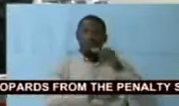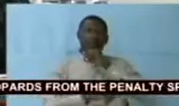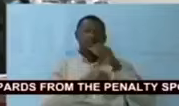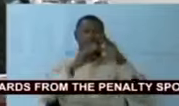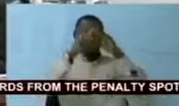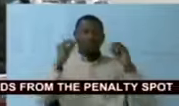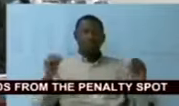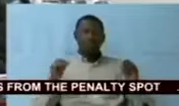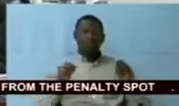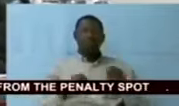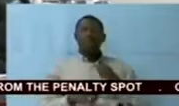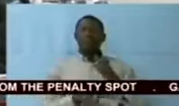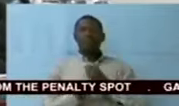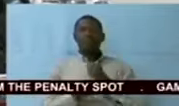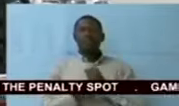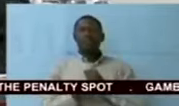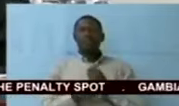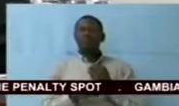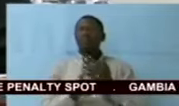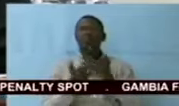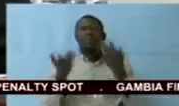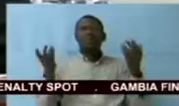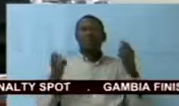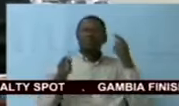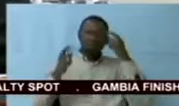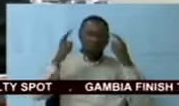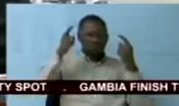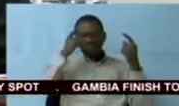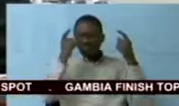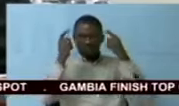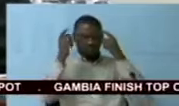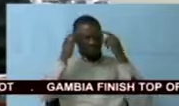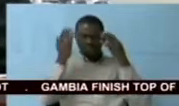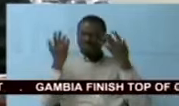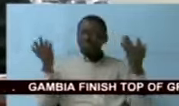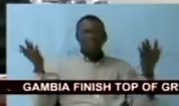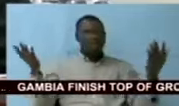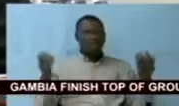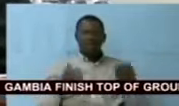created a lot of doubts